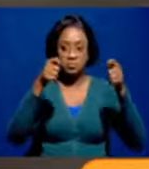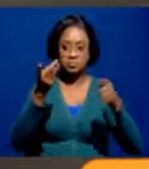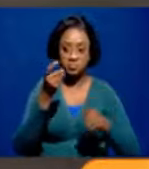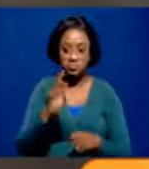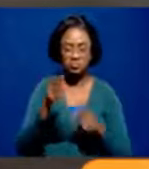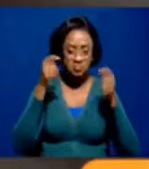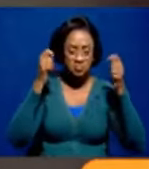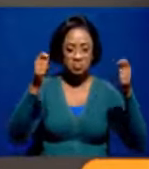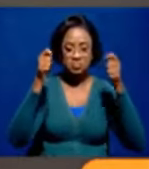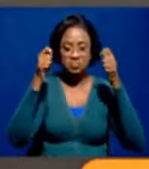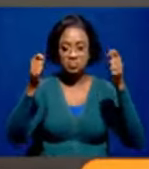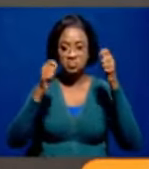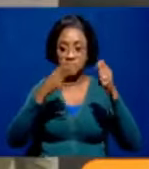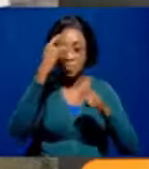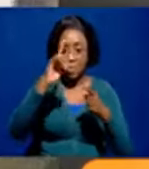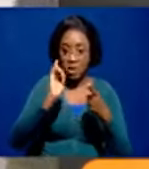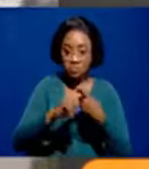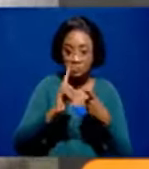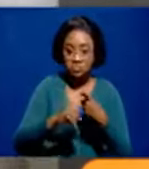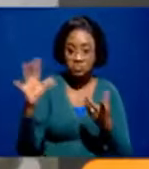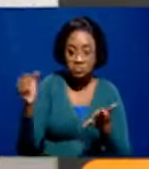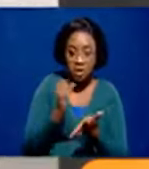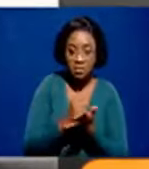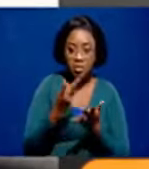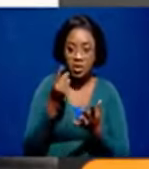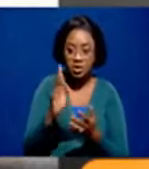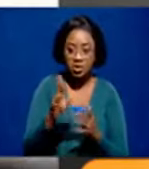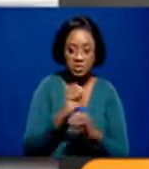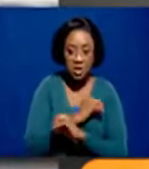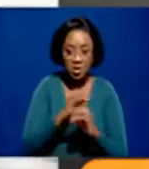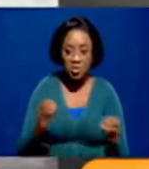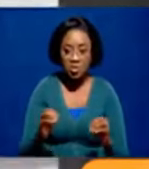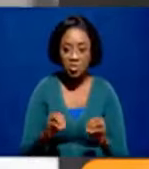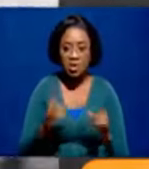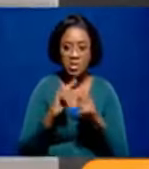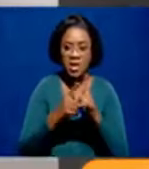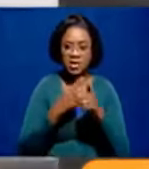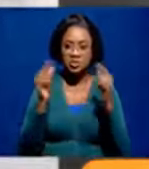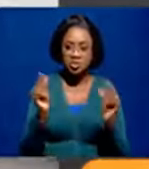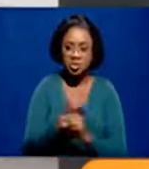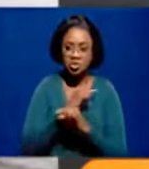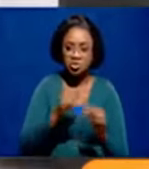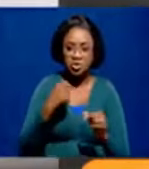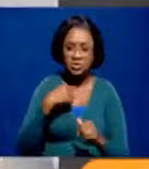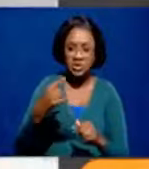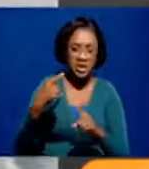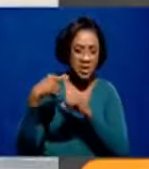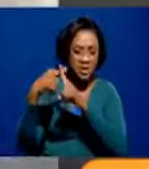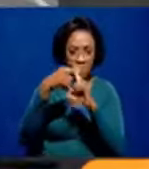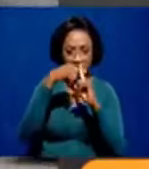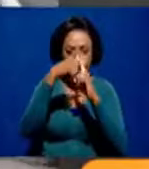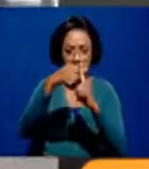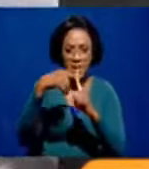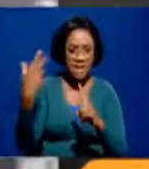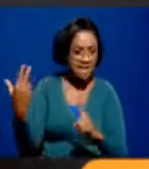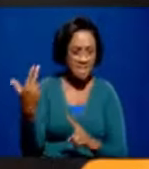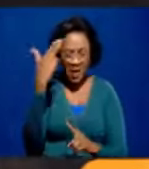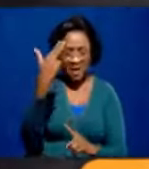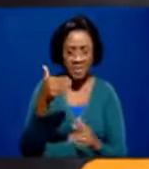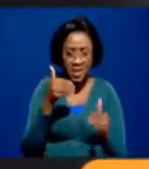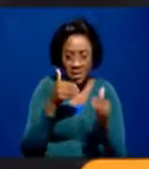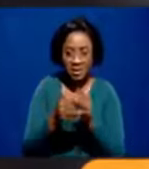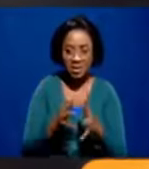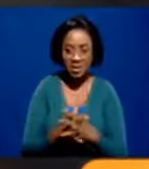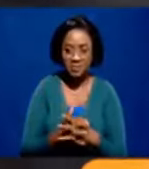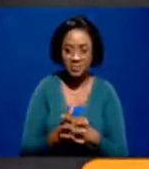to protest over delays in hiring of medical interns when suddenly he was hit at close range by a tear gas canister.